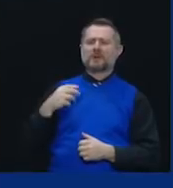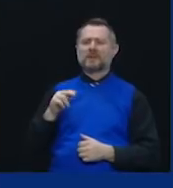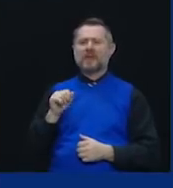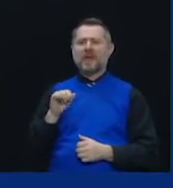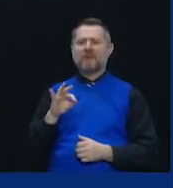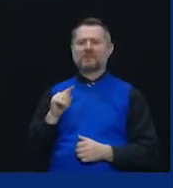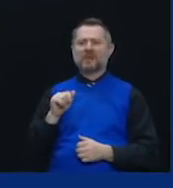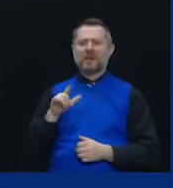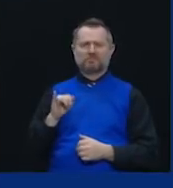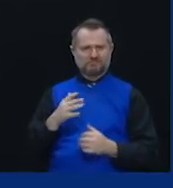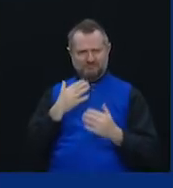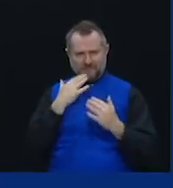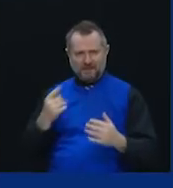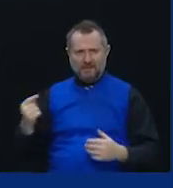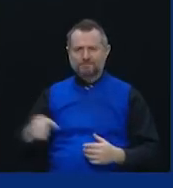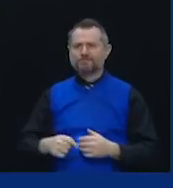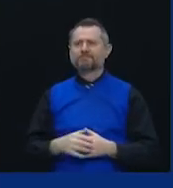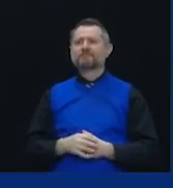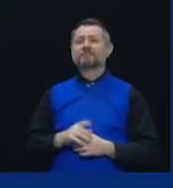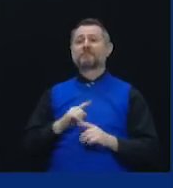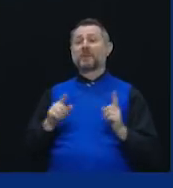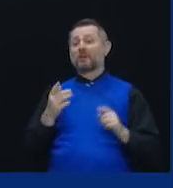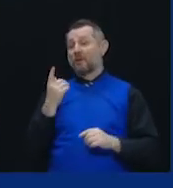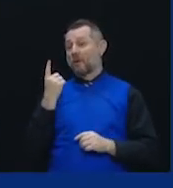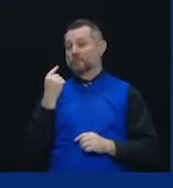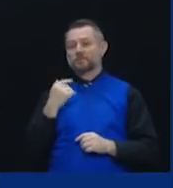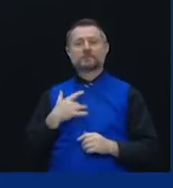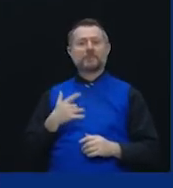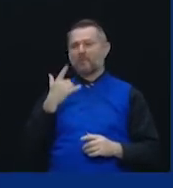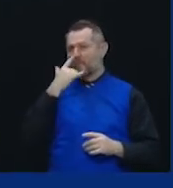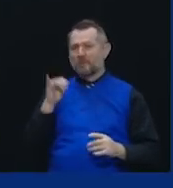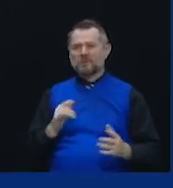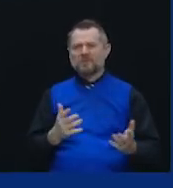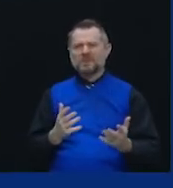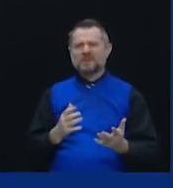It was like a scene from a science fiction movie.